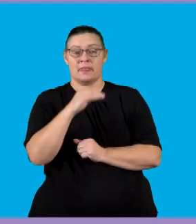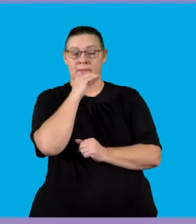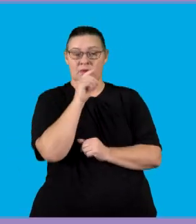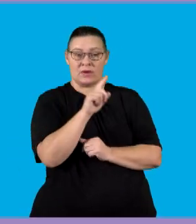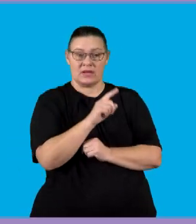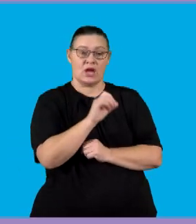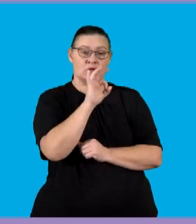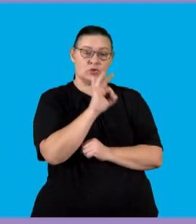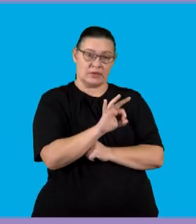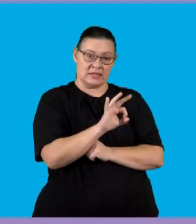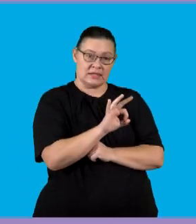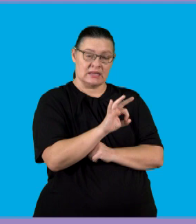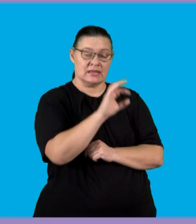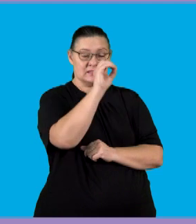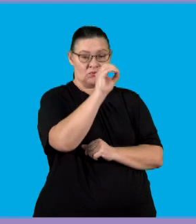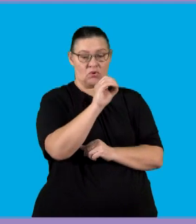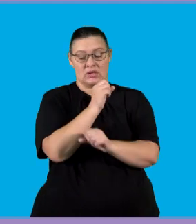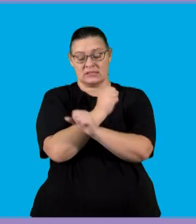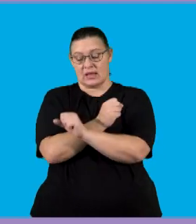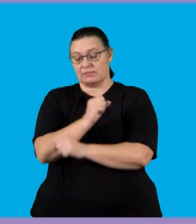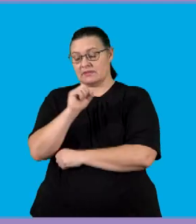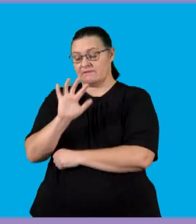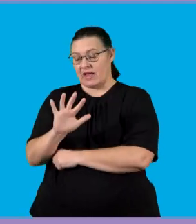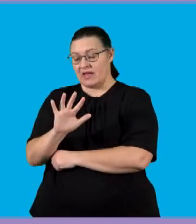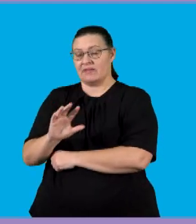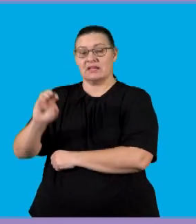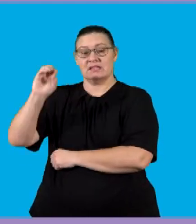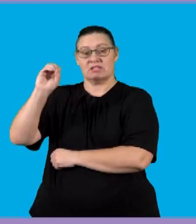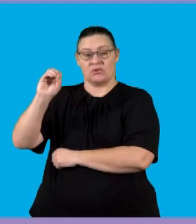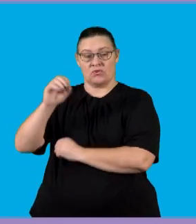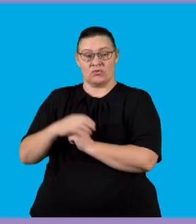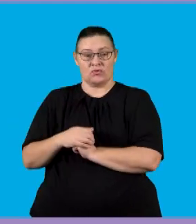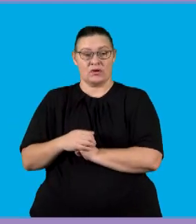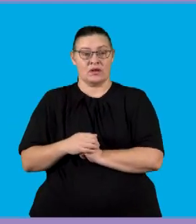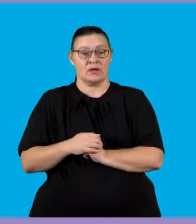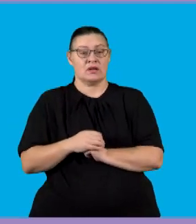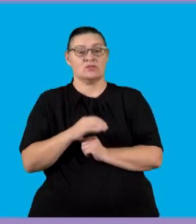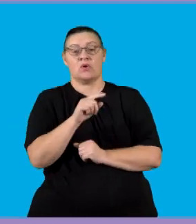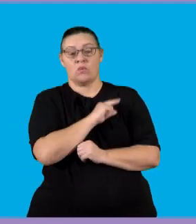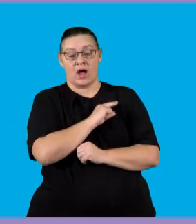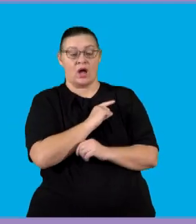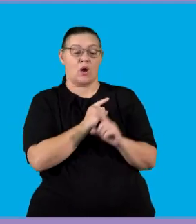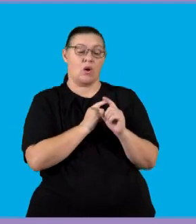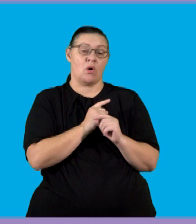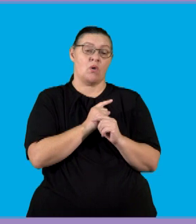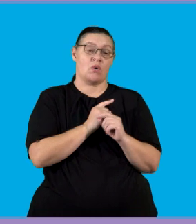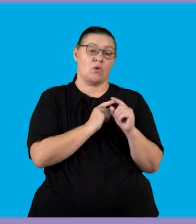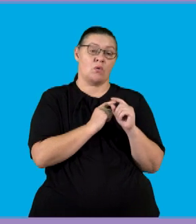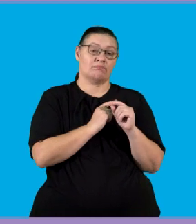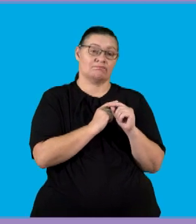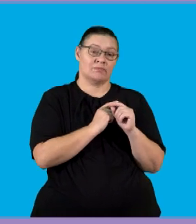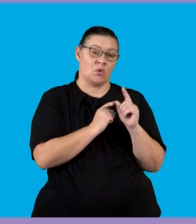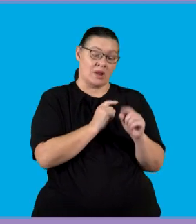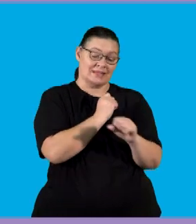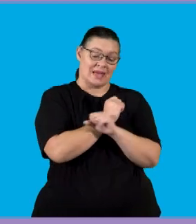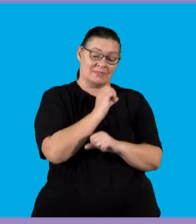to be 3 exponent 0 multiplied by 5 exponent 0, because 1 multiplied by 0